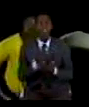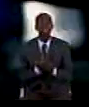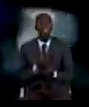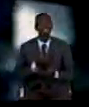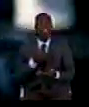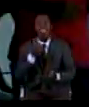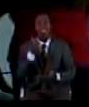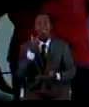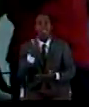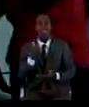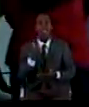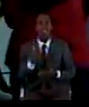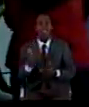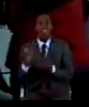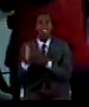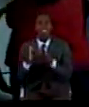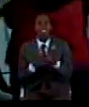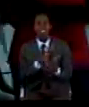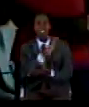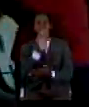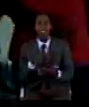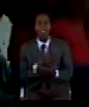amen,